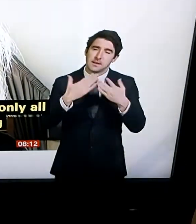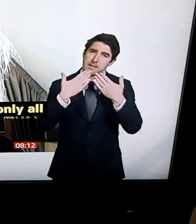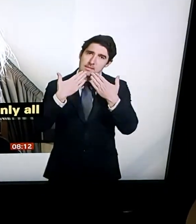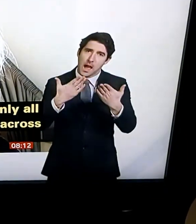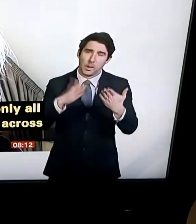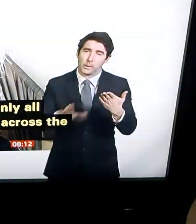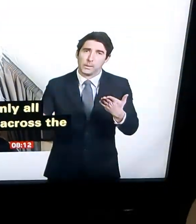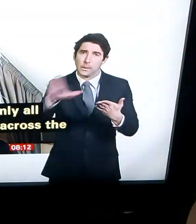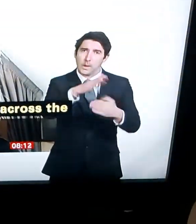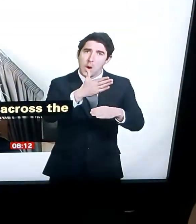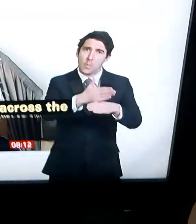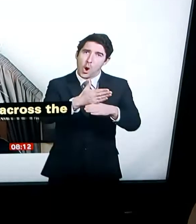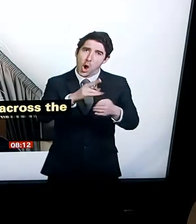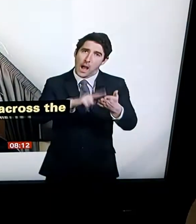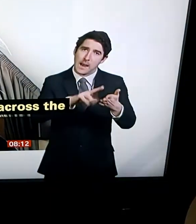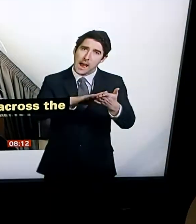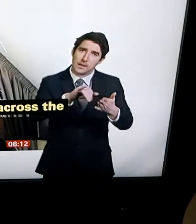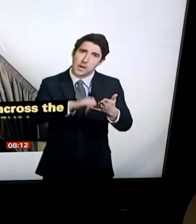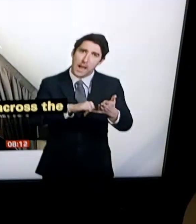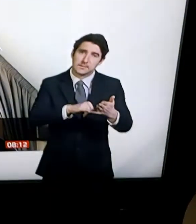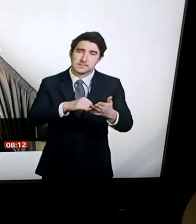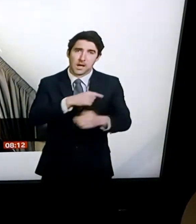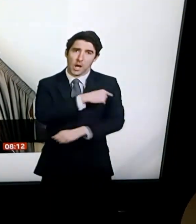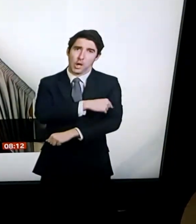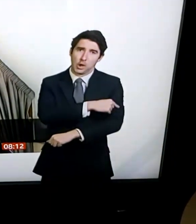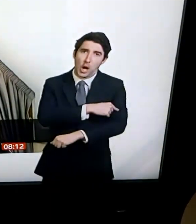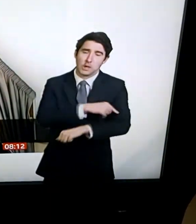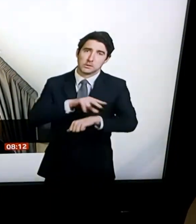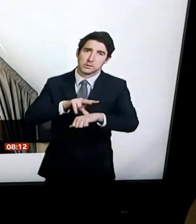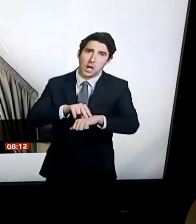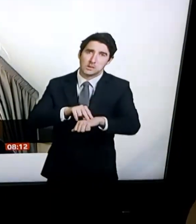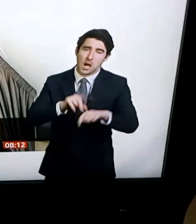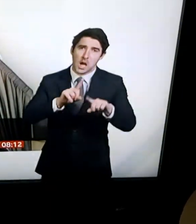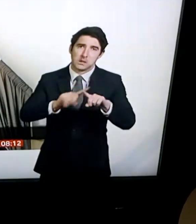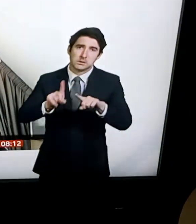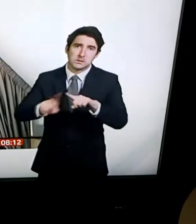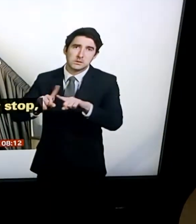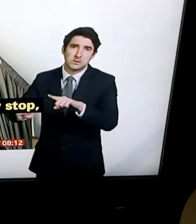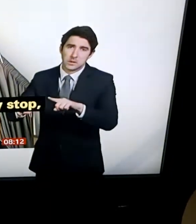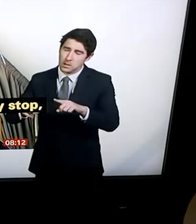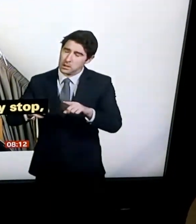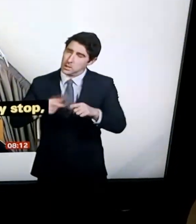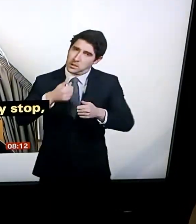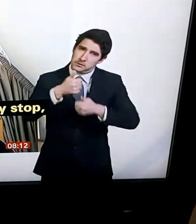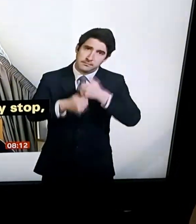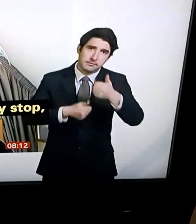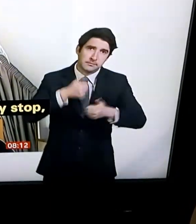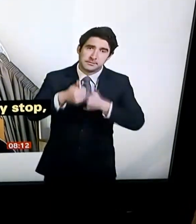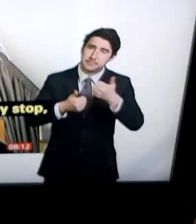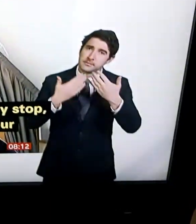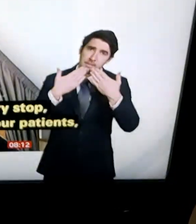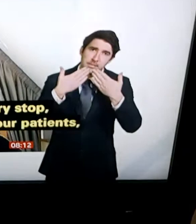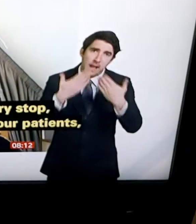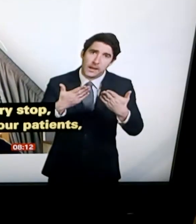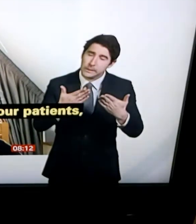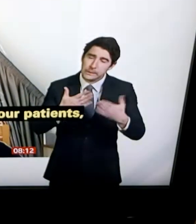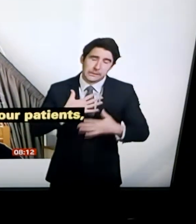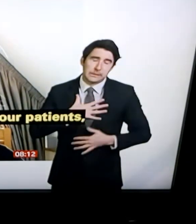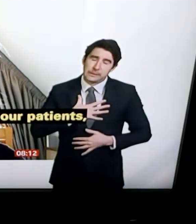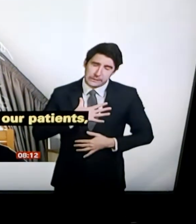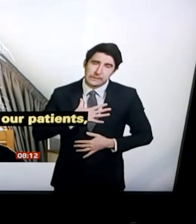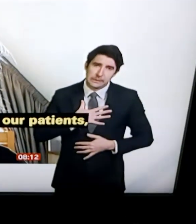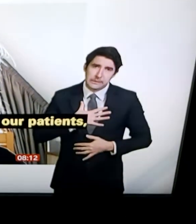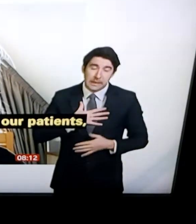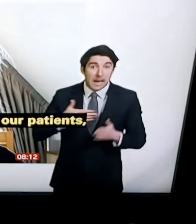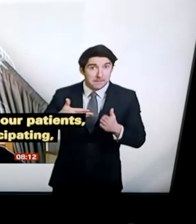the United Kingdom, pulling out every stop, working and supporting our patients, planning for our surge that we're anticipating. But we've got lots of